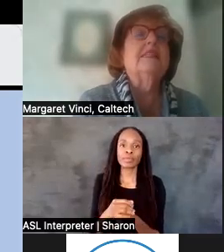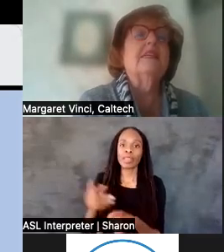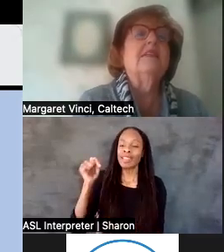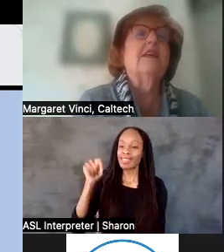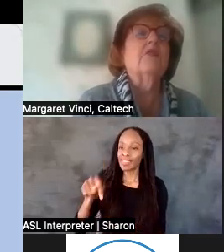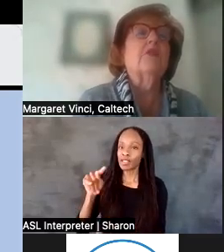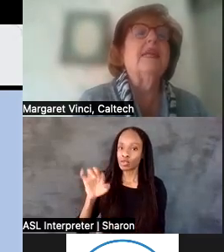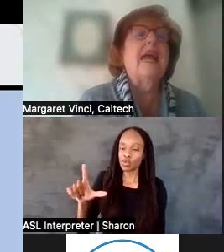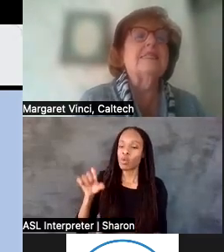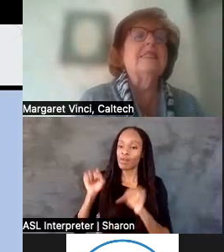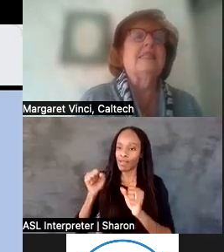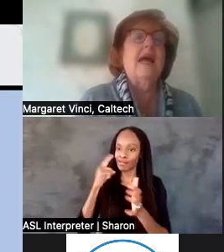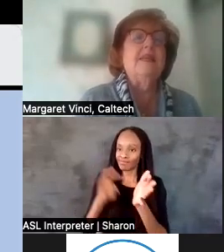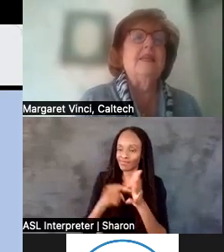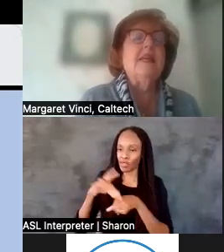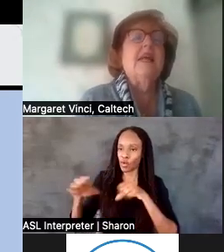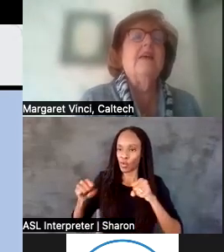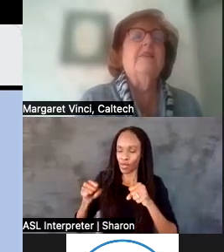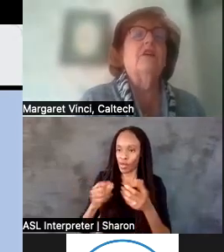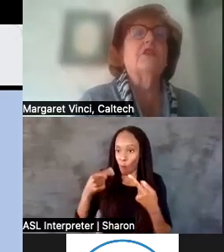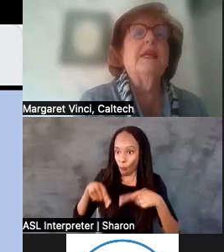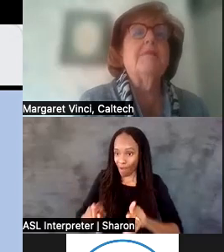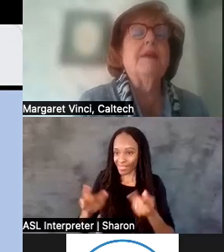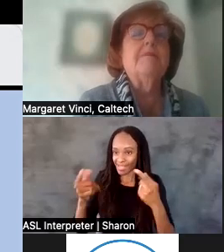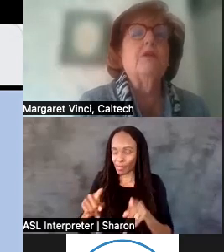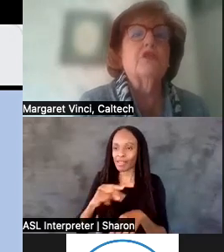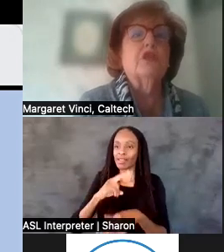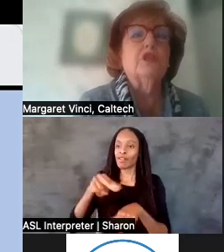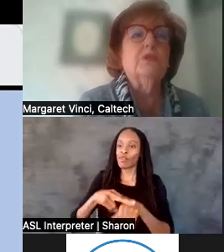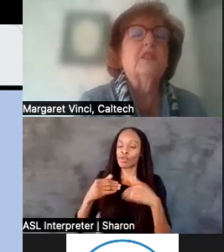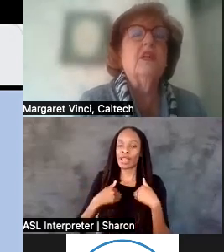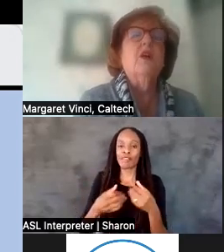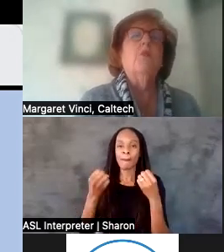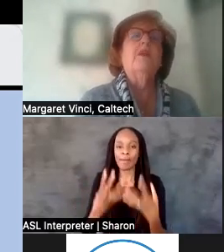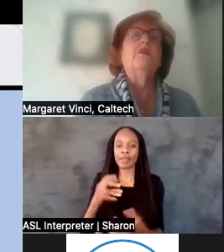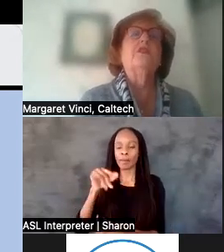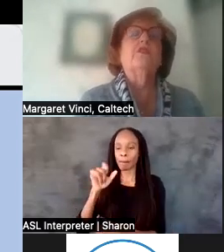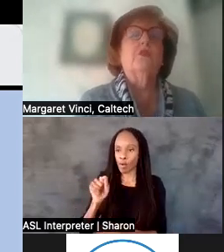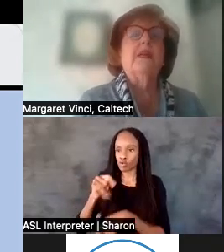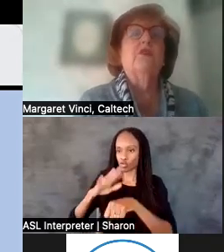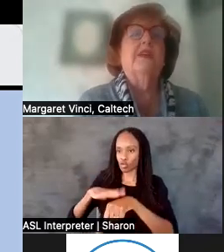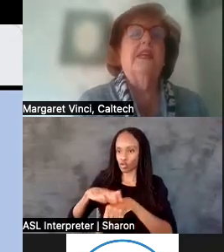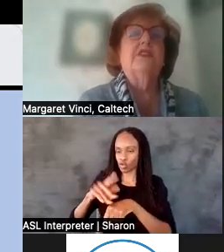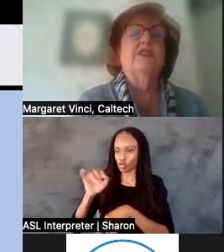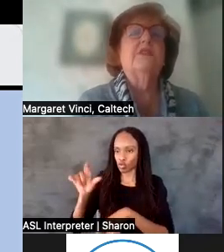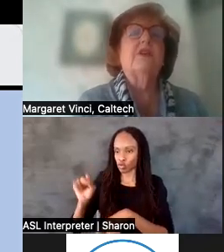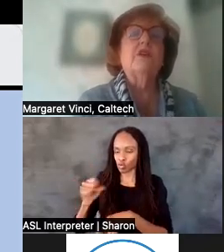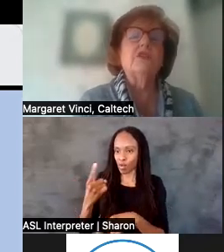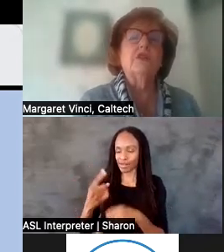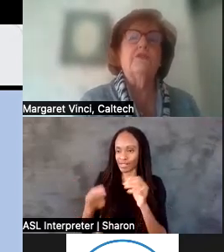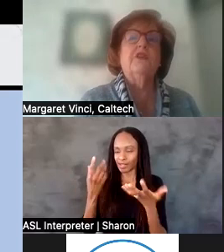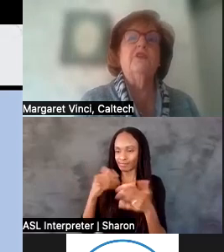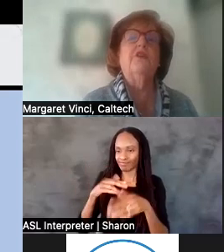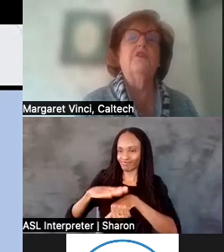is detecting that earthquake as it is happening. And then of course we have many post-alert tools. One of those is earthquake notification. So it's